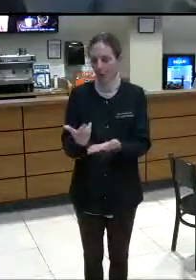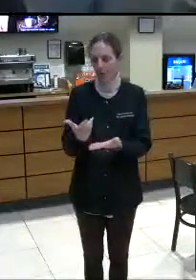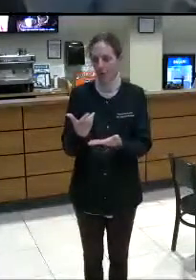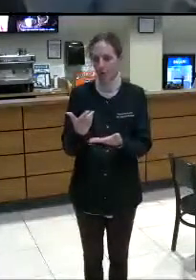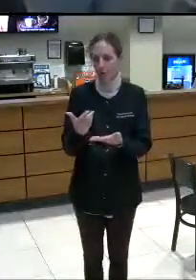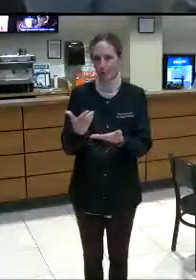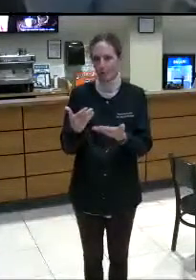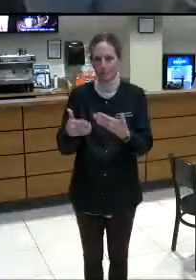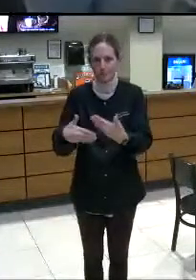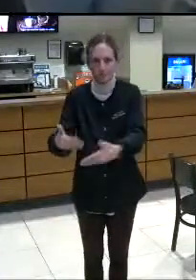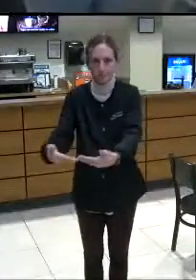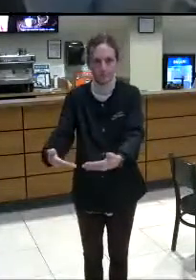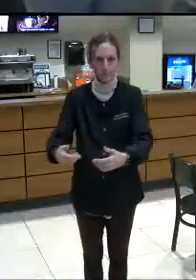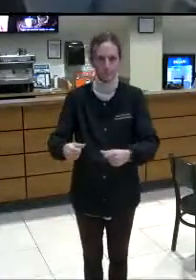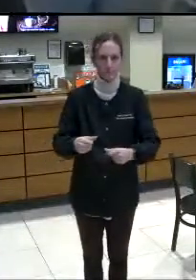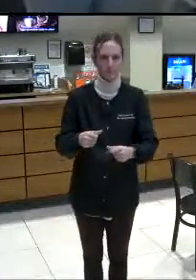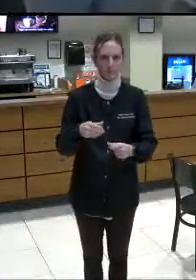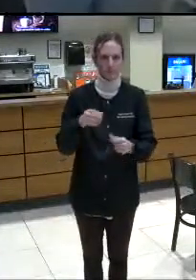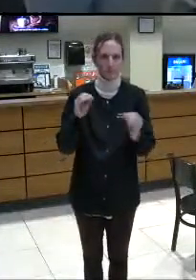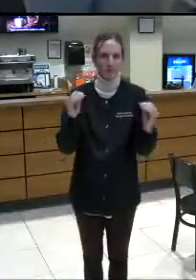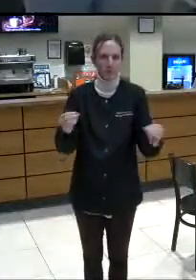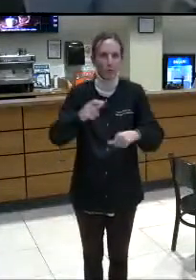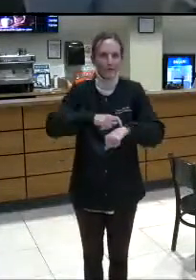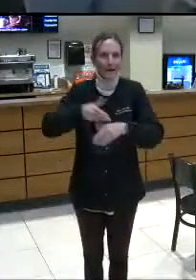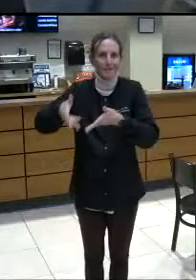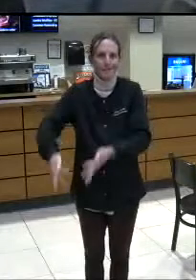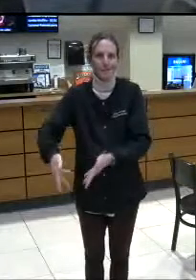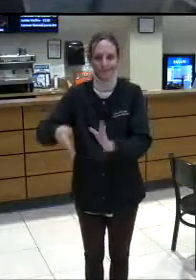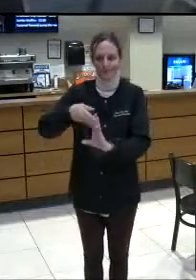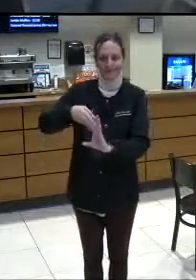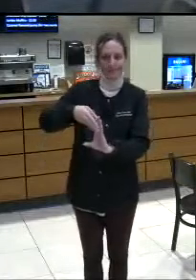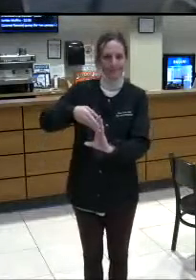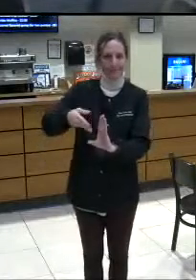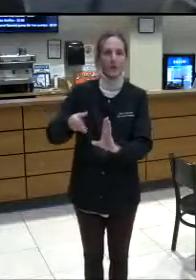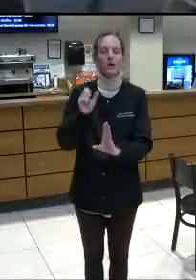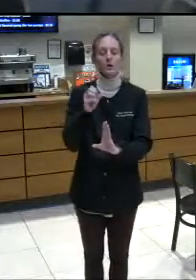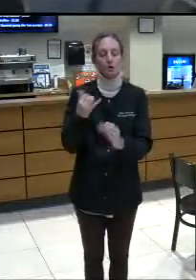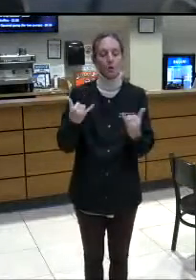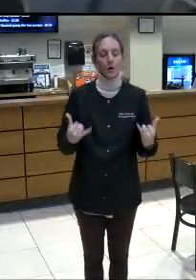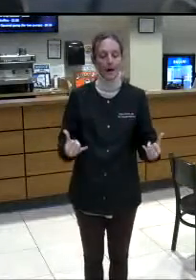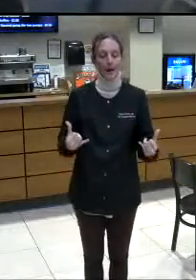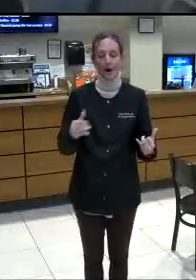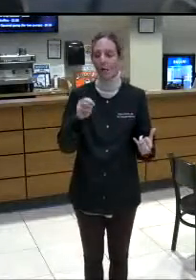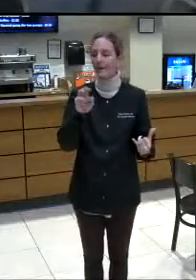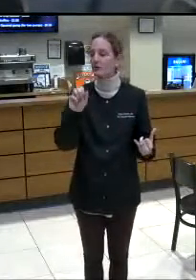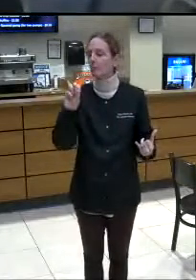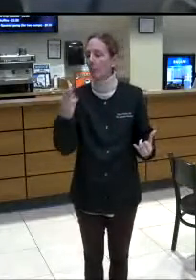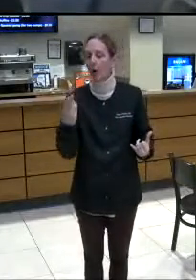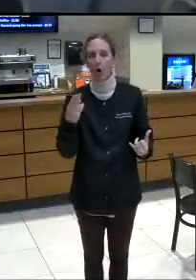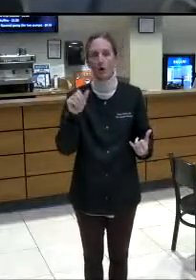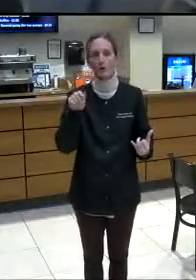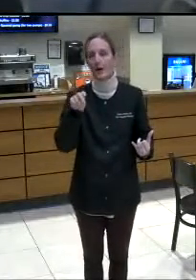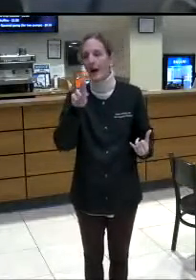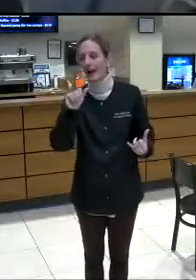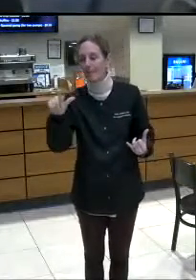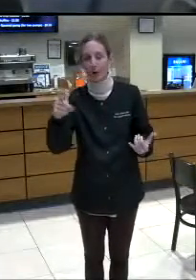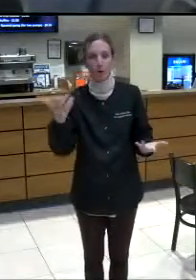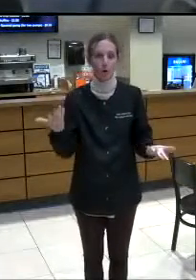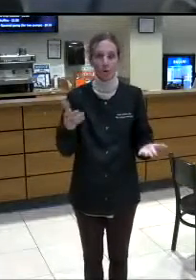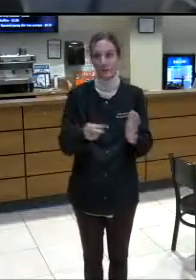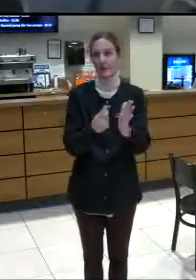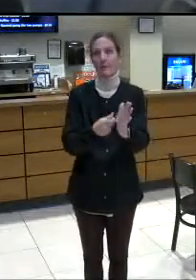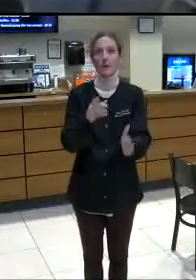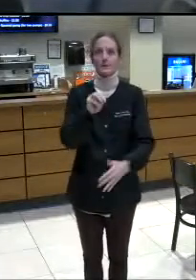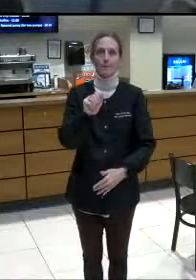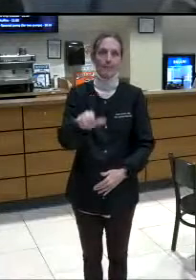along. And in the past, we really just looked at it's March or April, sometimes May,